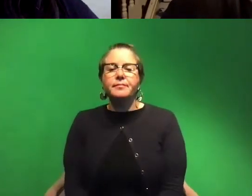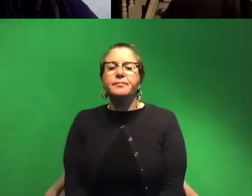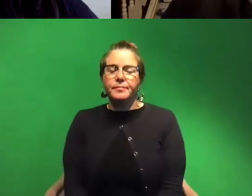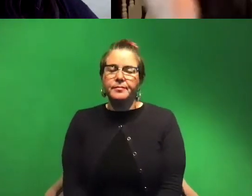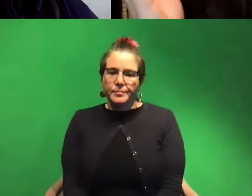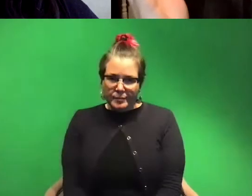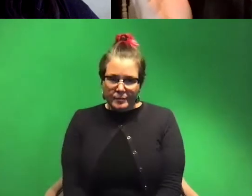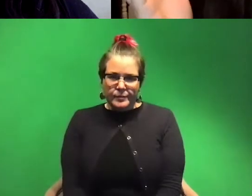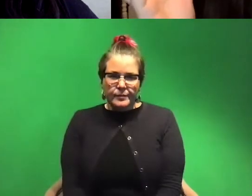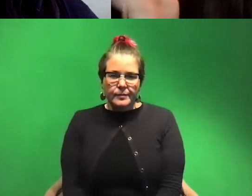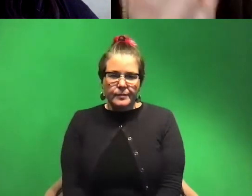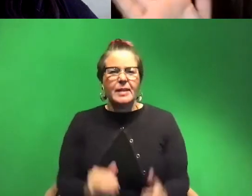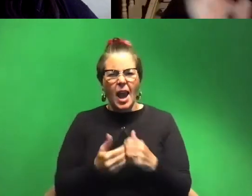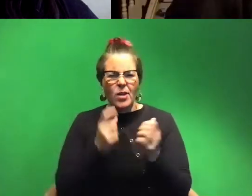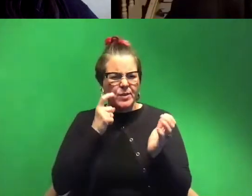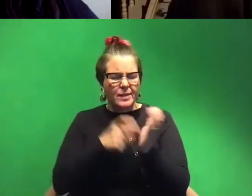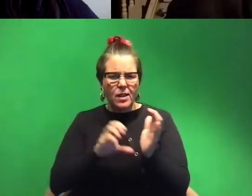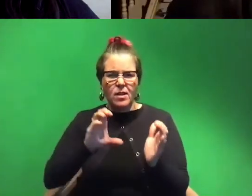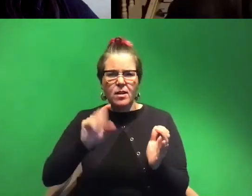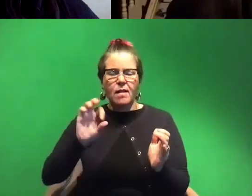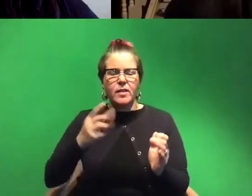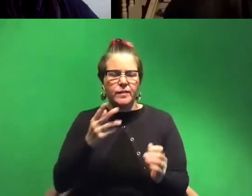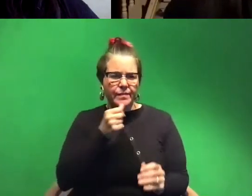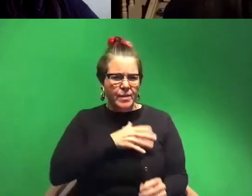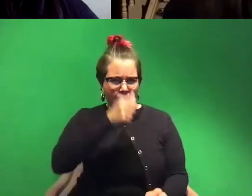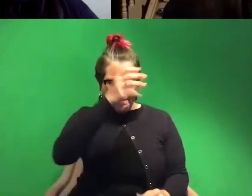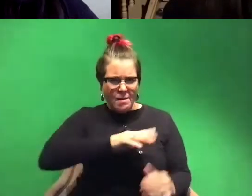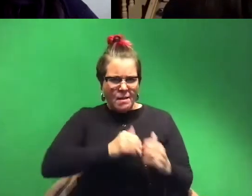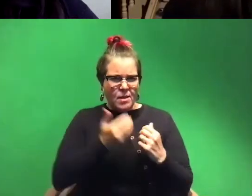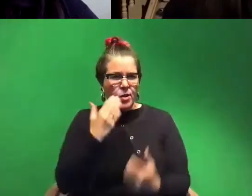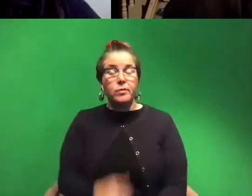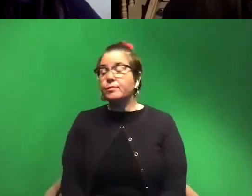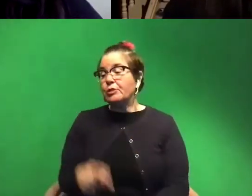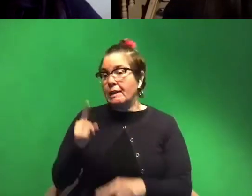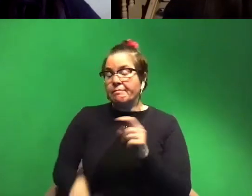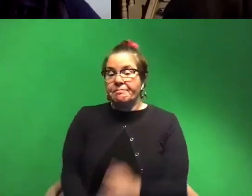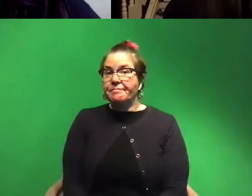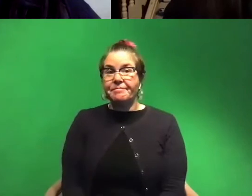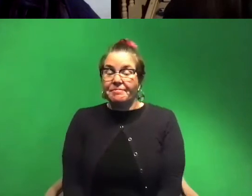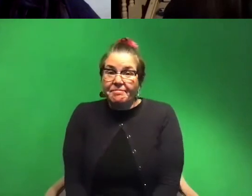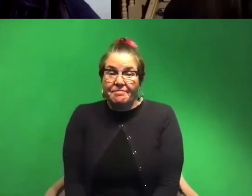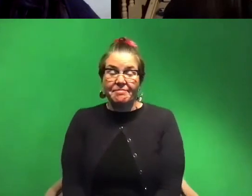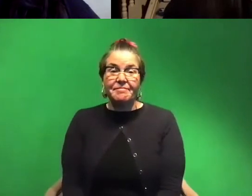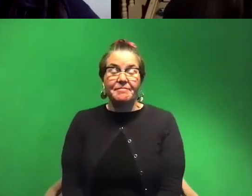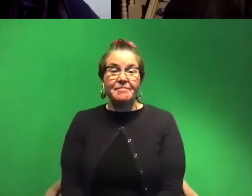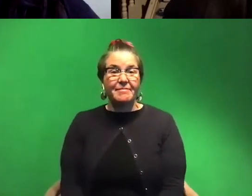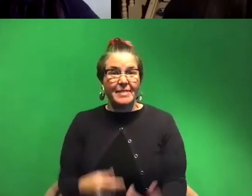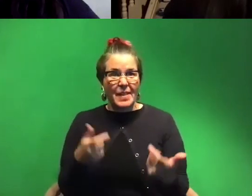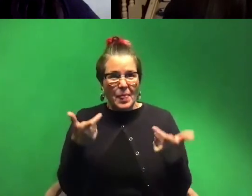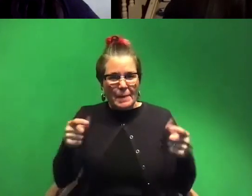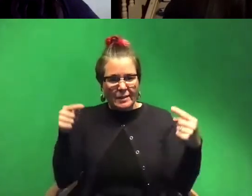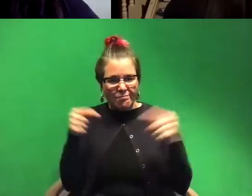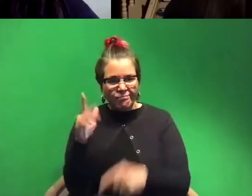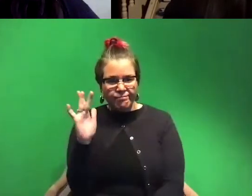But how can you tell if a cuttlefish is a male or a female? You can't. That's actually the biggest pain, is you